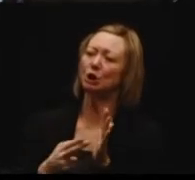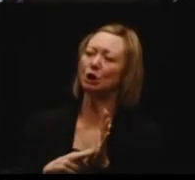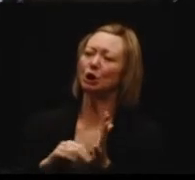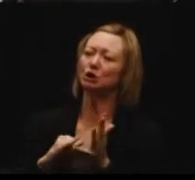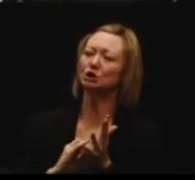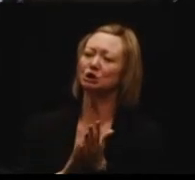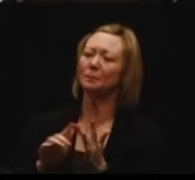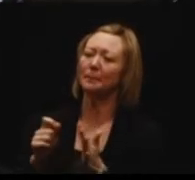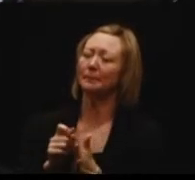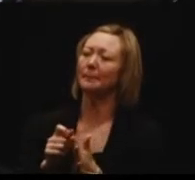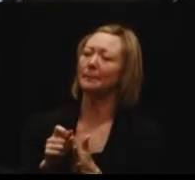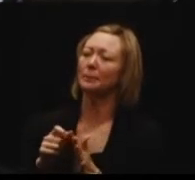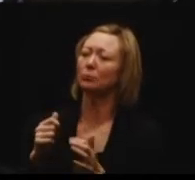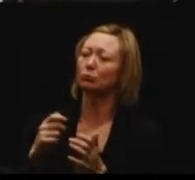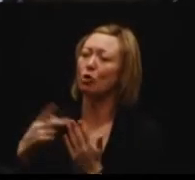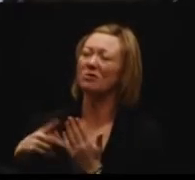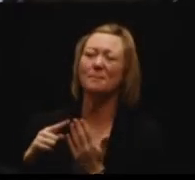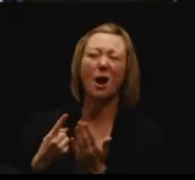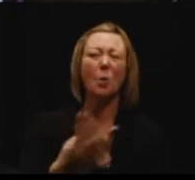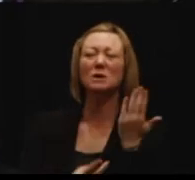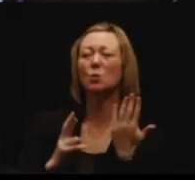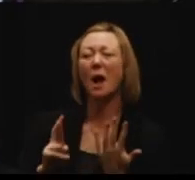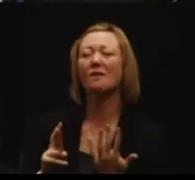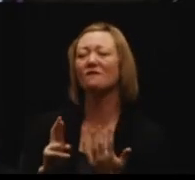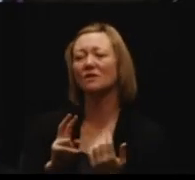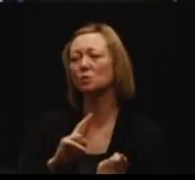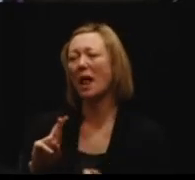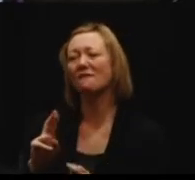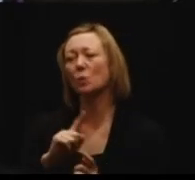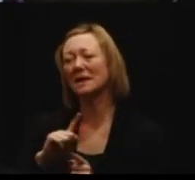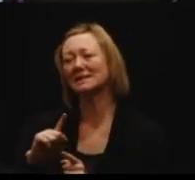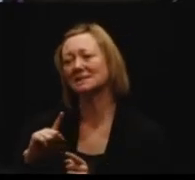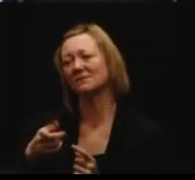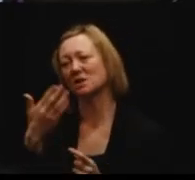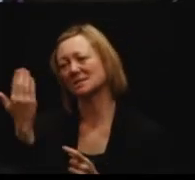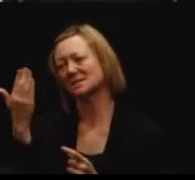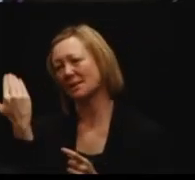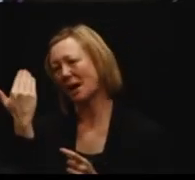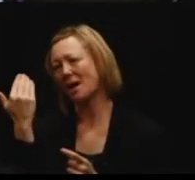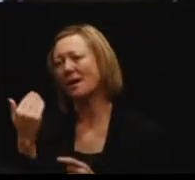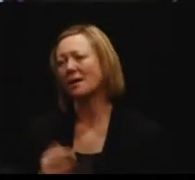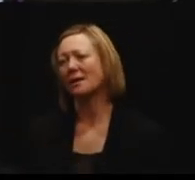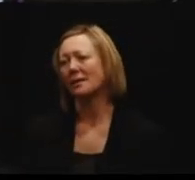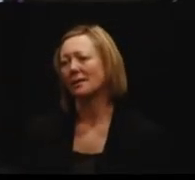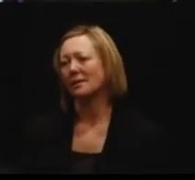I think it's 12 weeks over the summer. It would be great to see more.